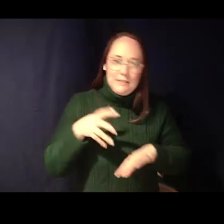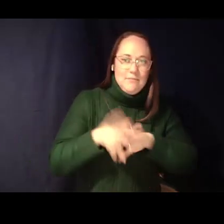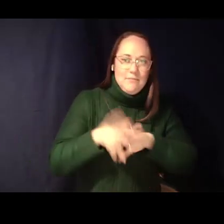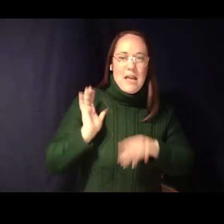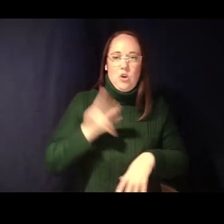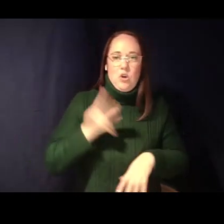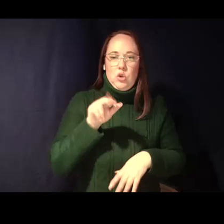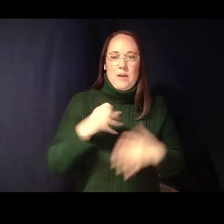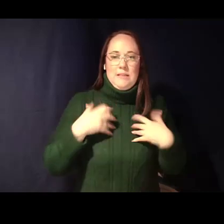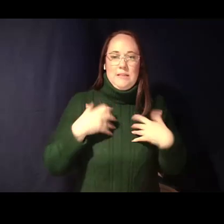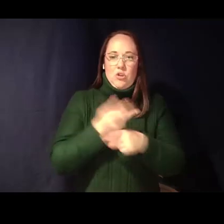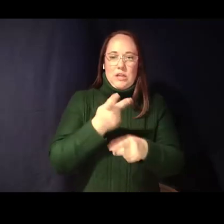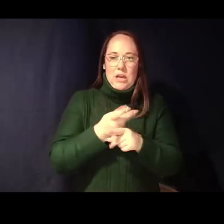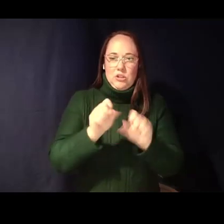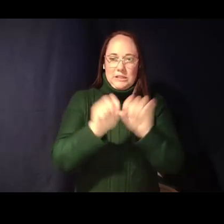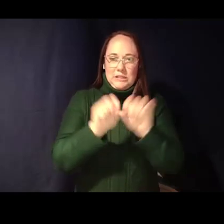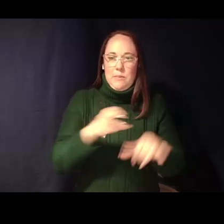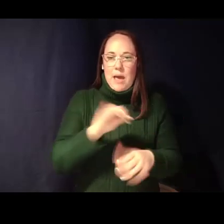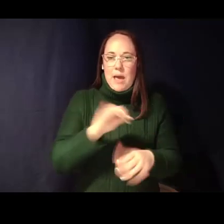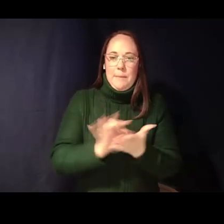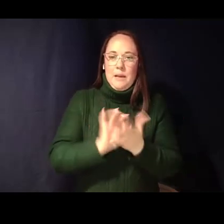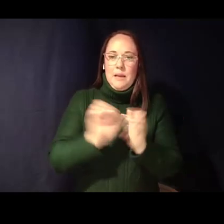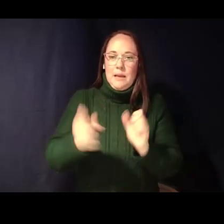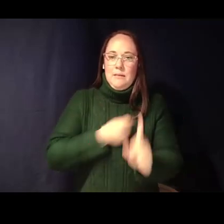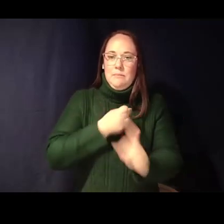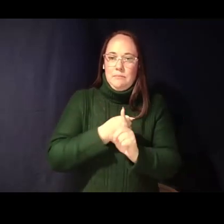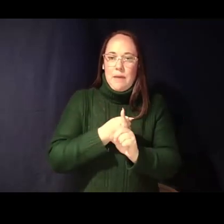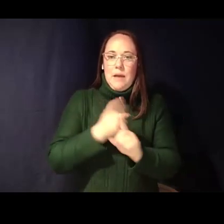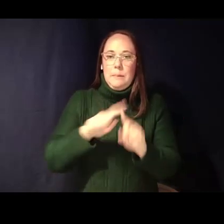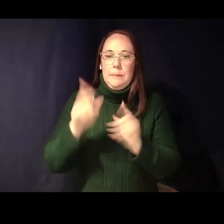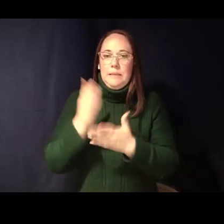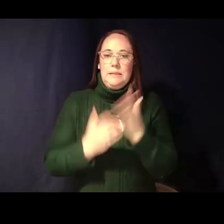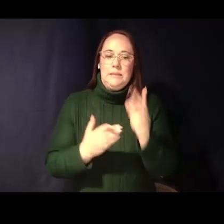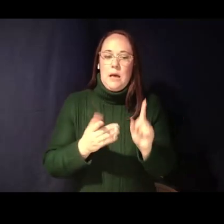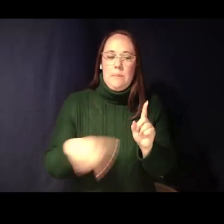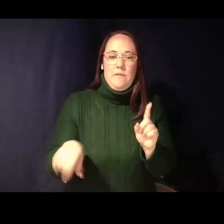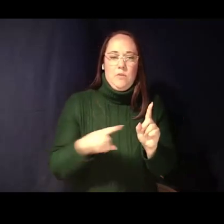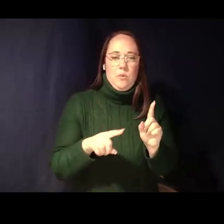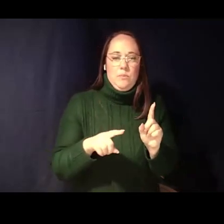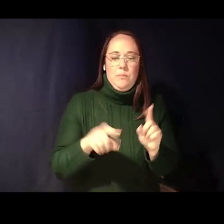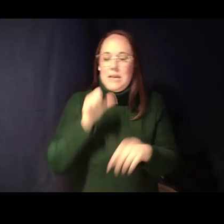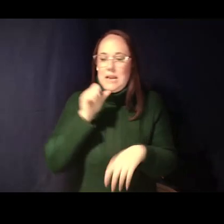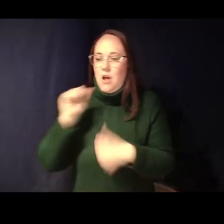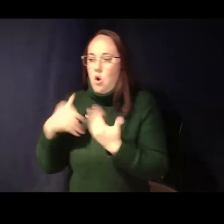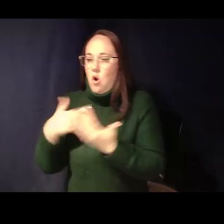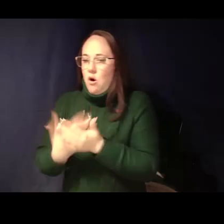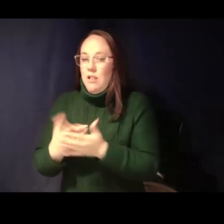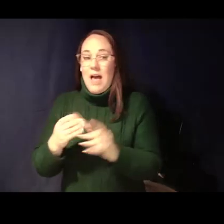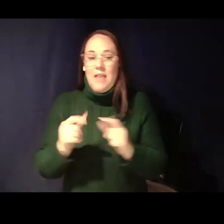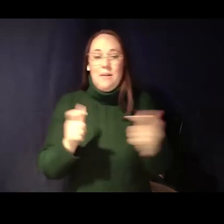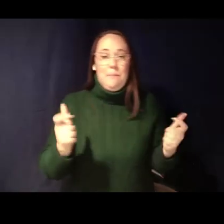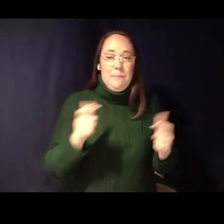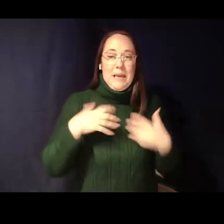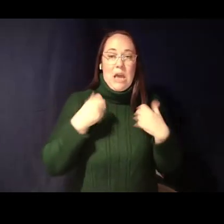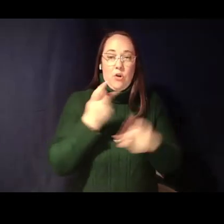and Medicaid can impact some of these levers, but those not all of them. And the larger healthcare